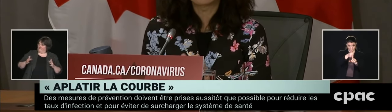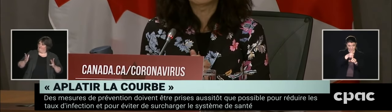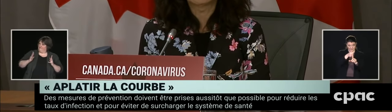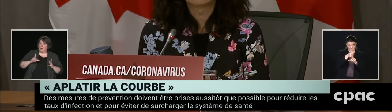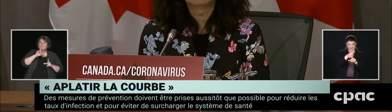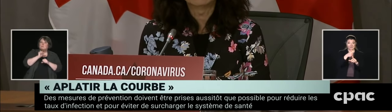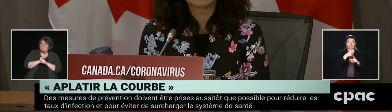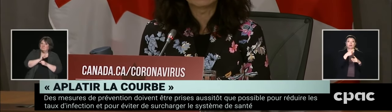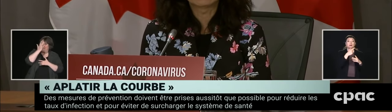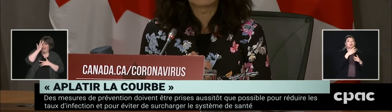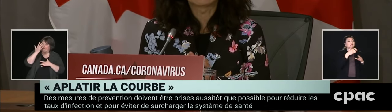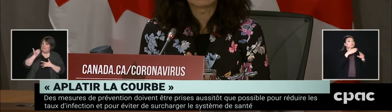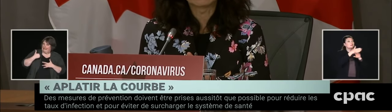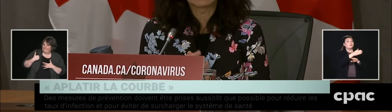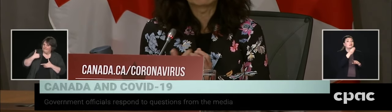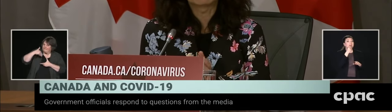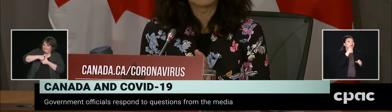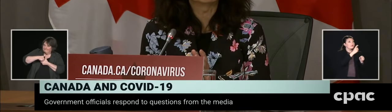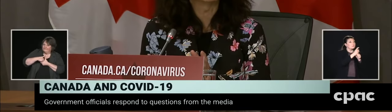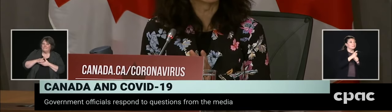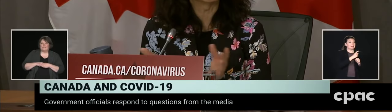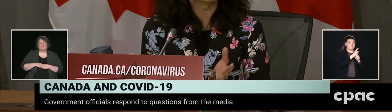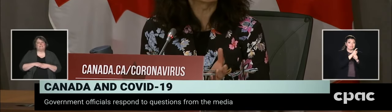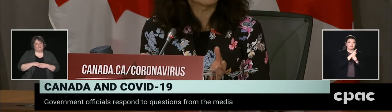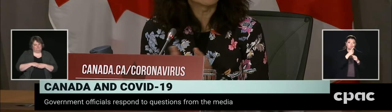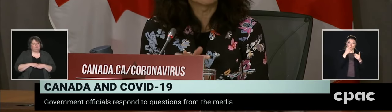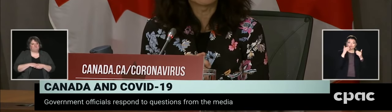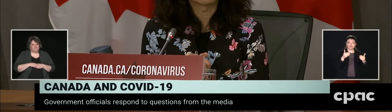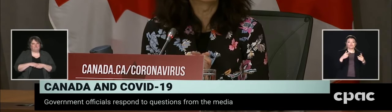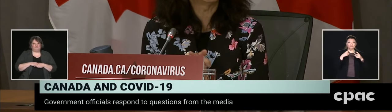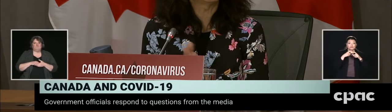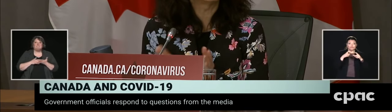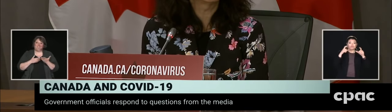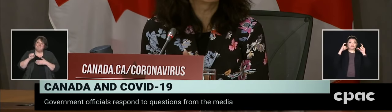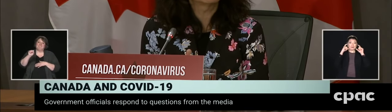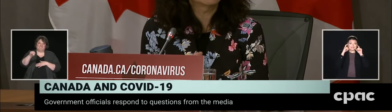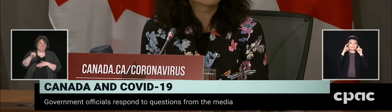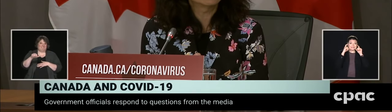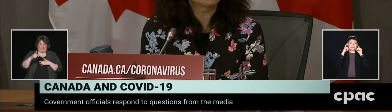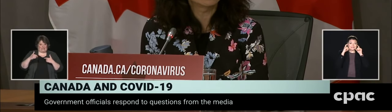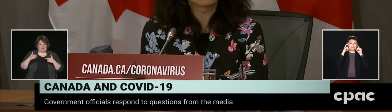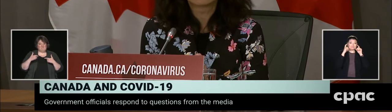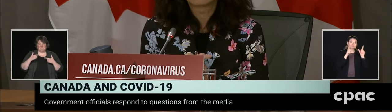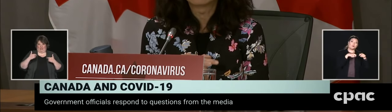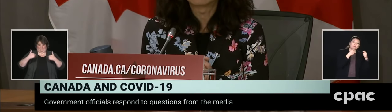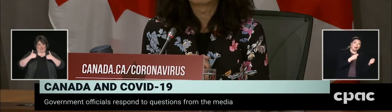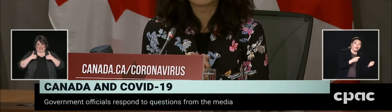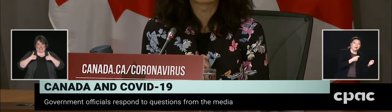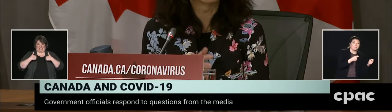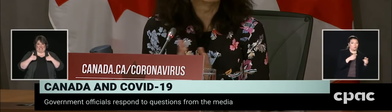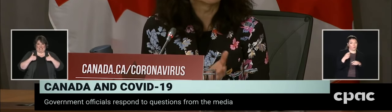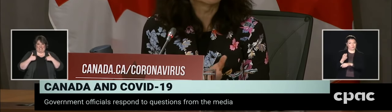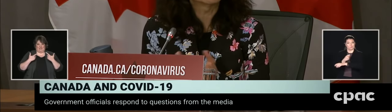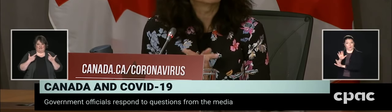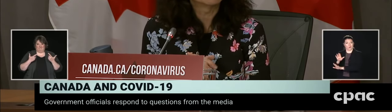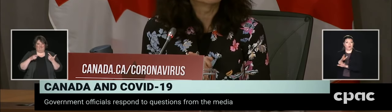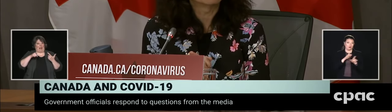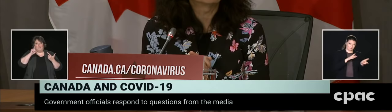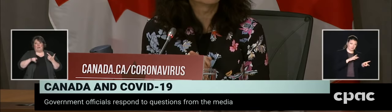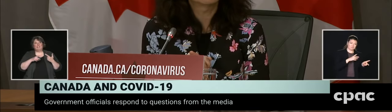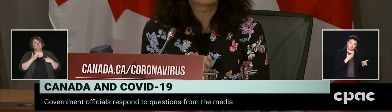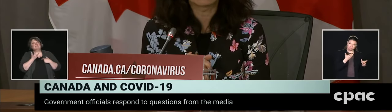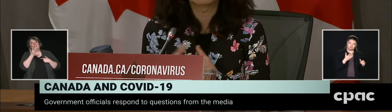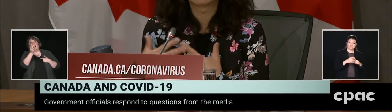Yes, so I think if I'm going out and I can't maintain physical distancing, absolutely, that's